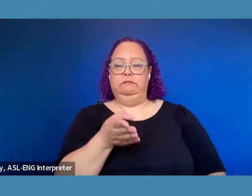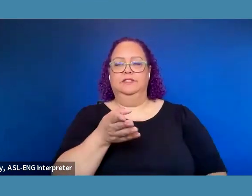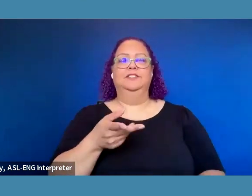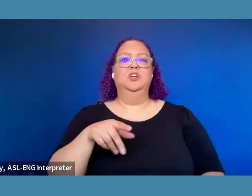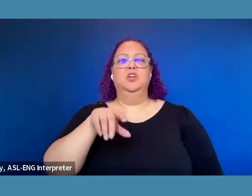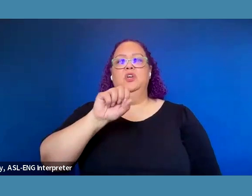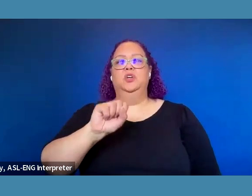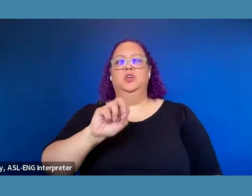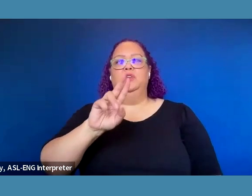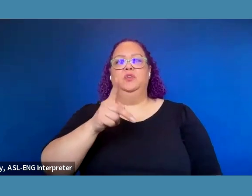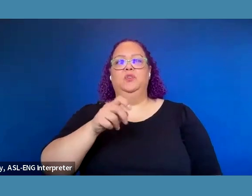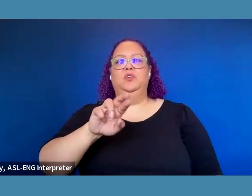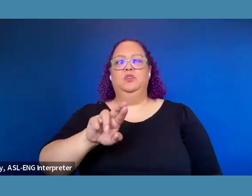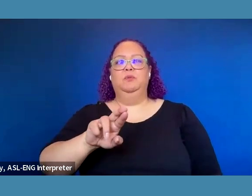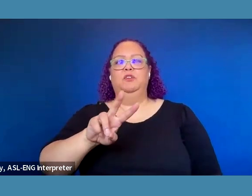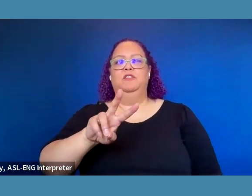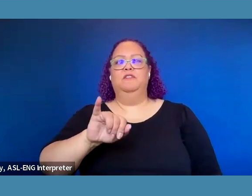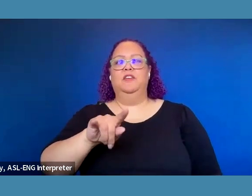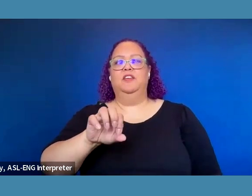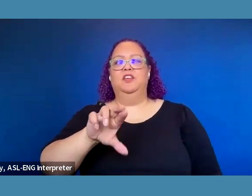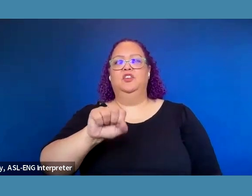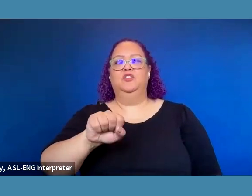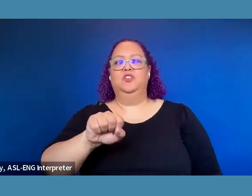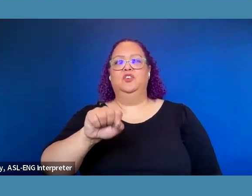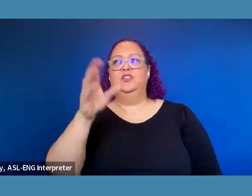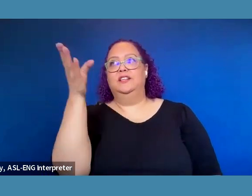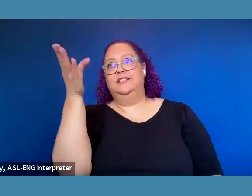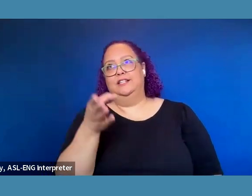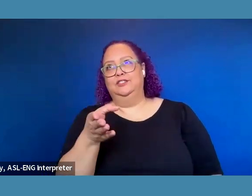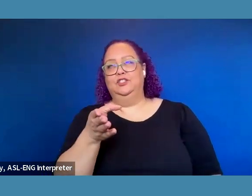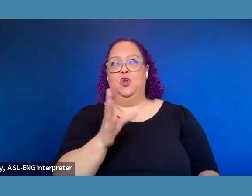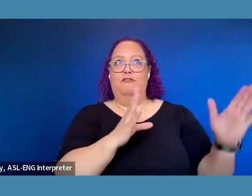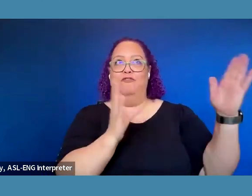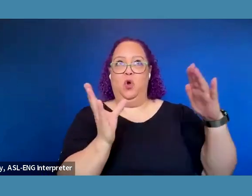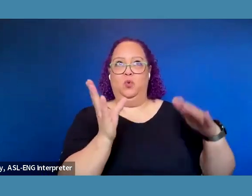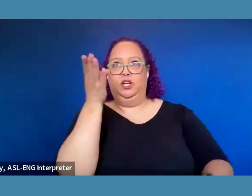That's a /. You're good. Okay.